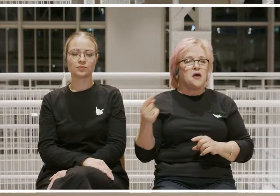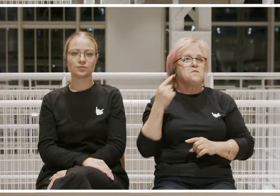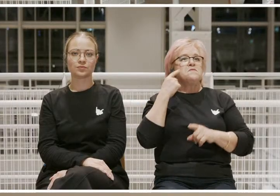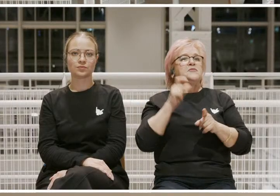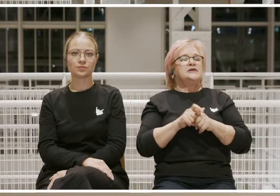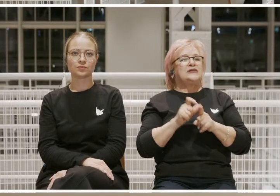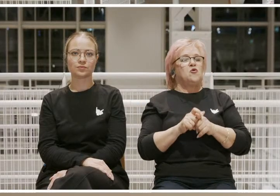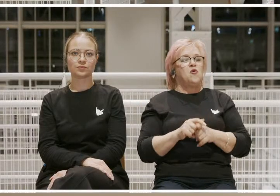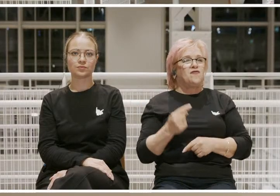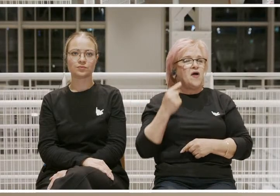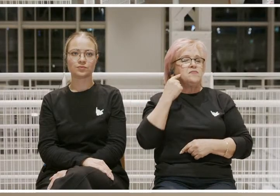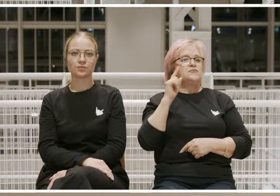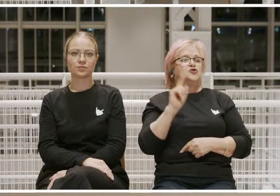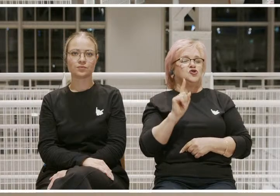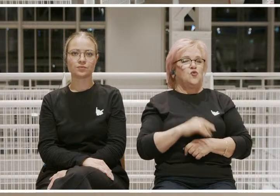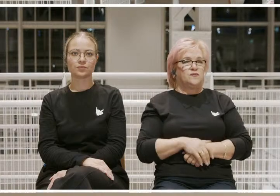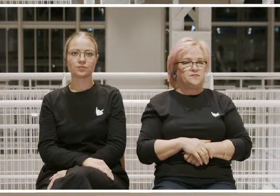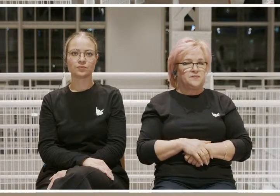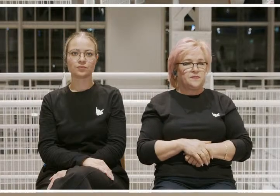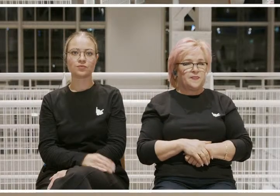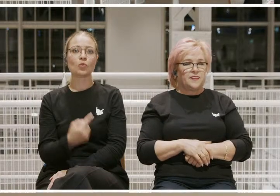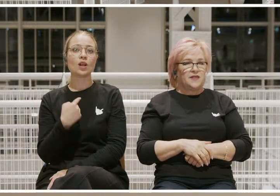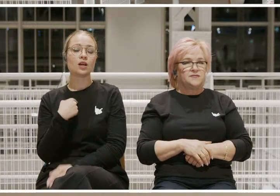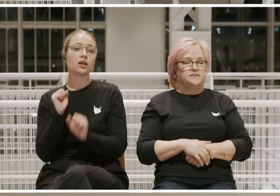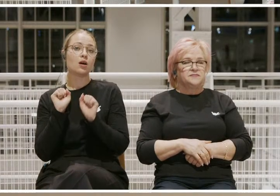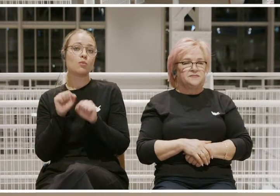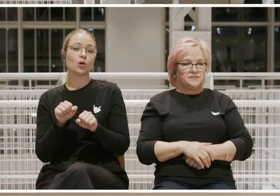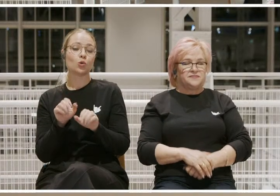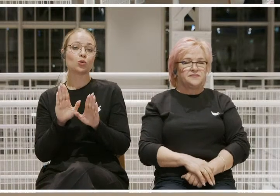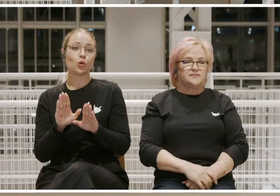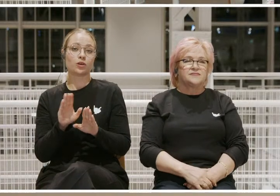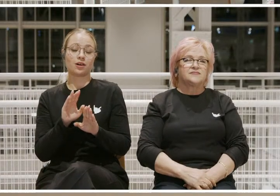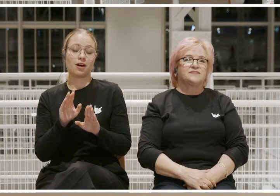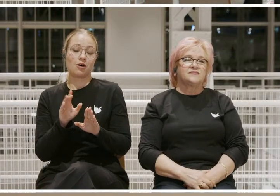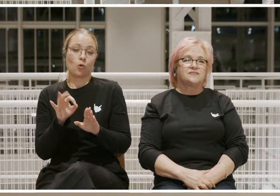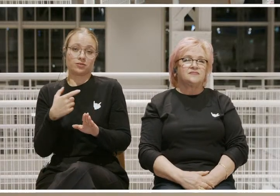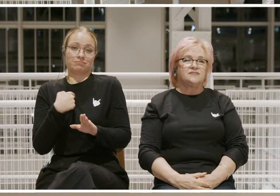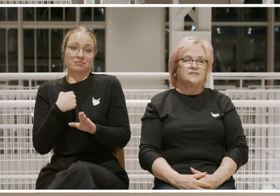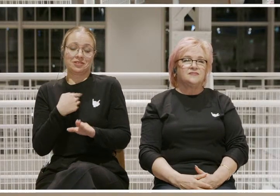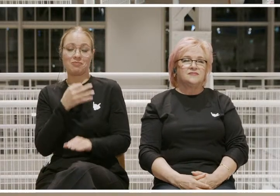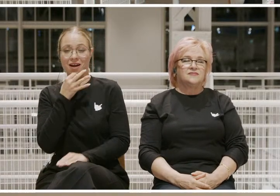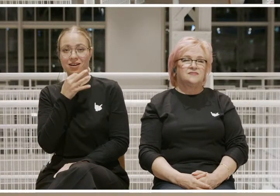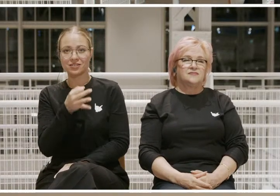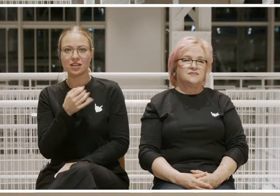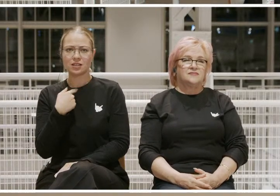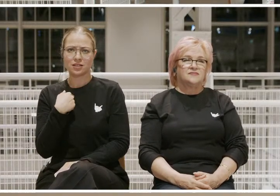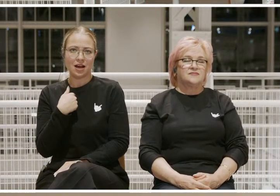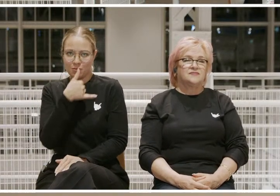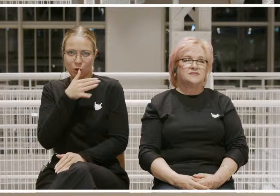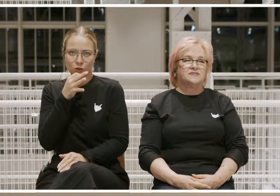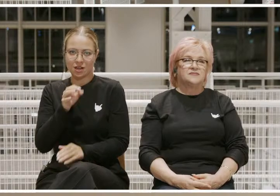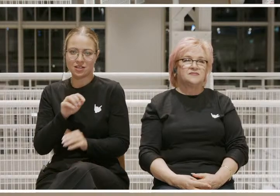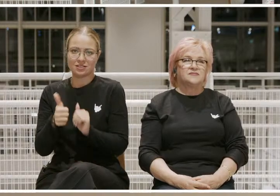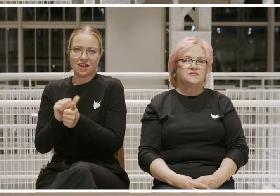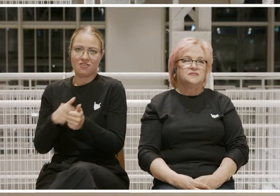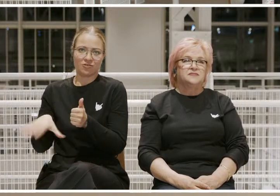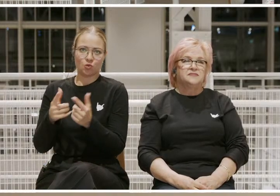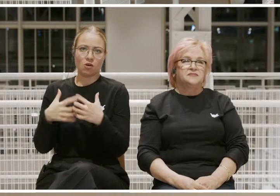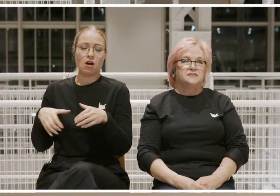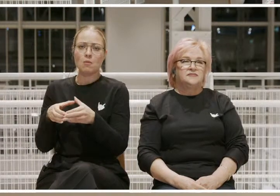I can speak on behalf of myself. Yes, great. Actually, we don't use the word